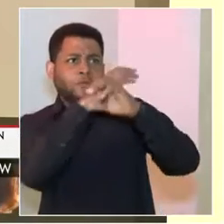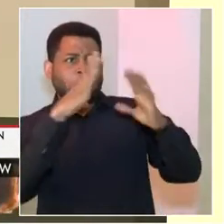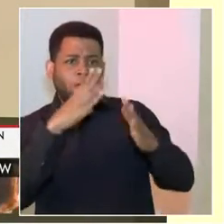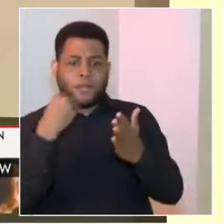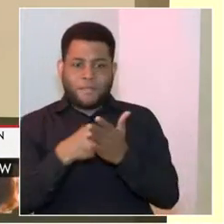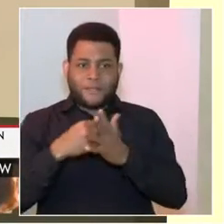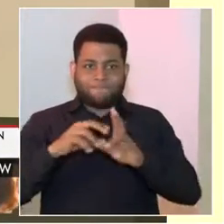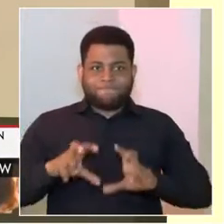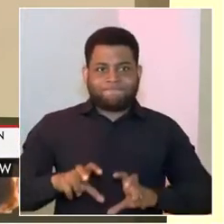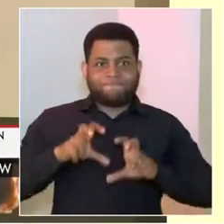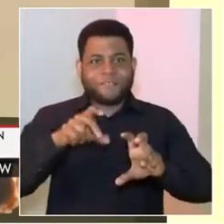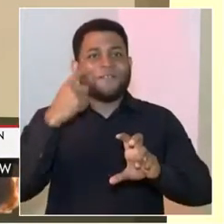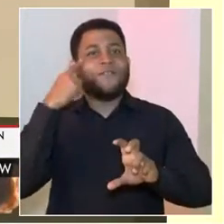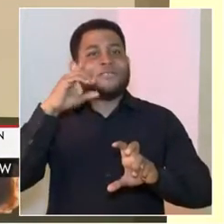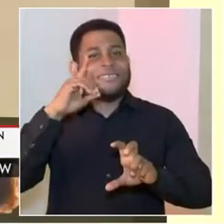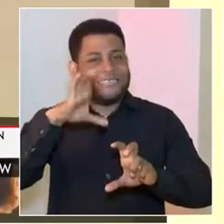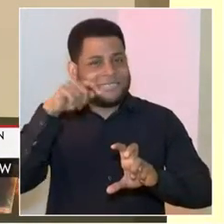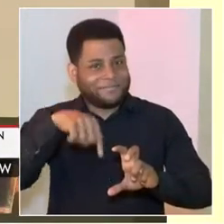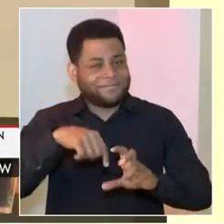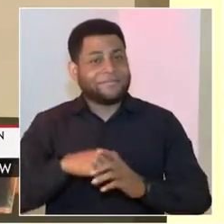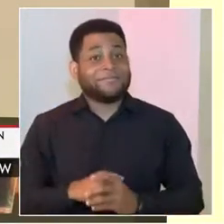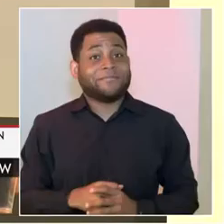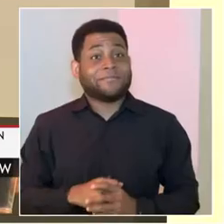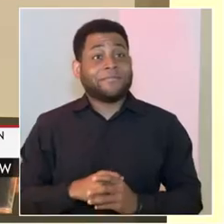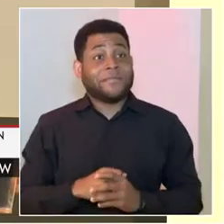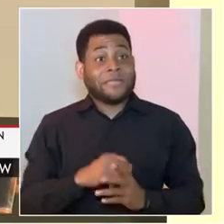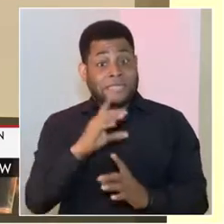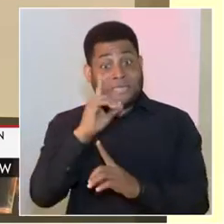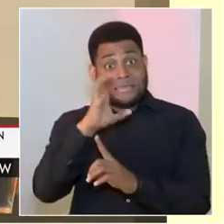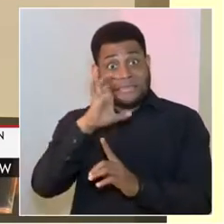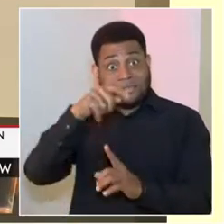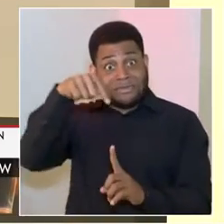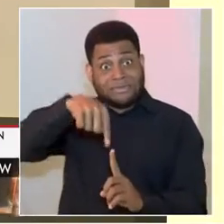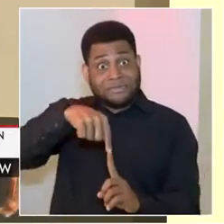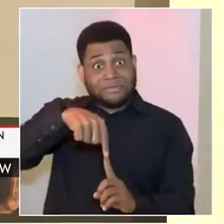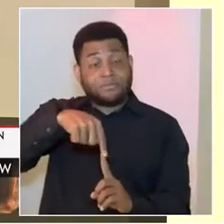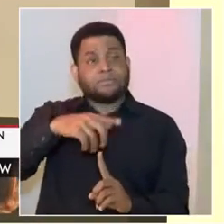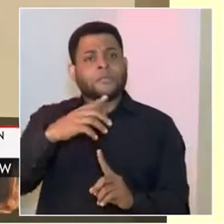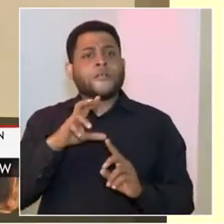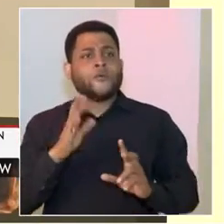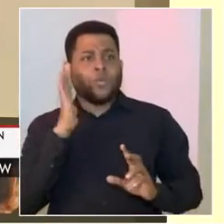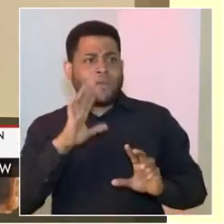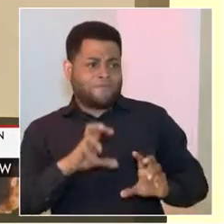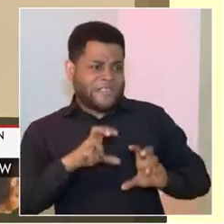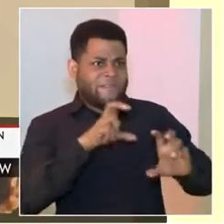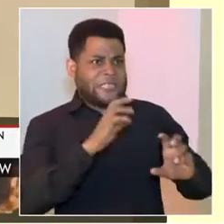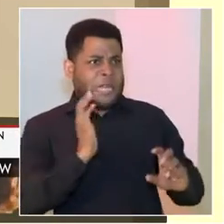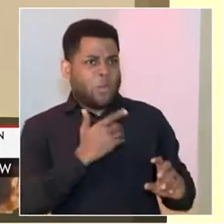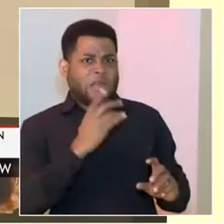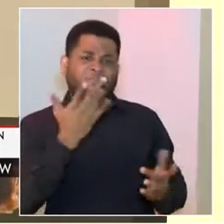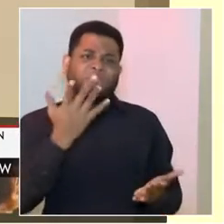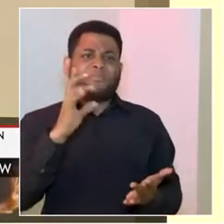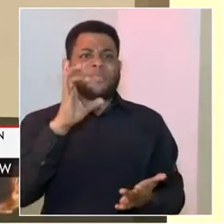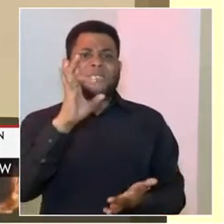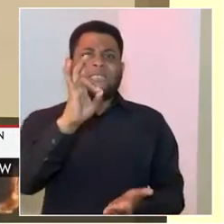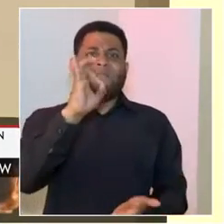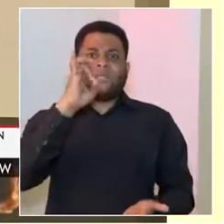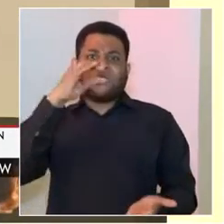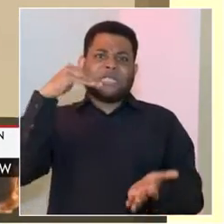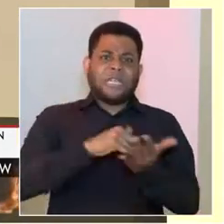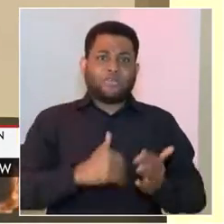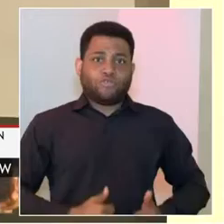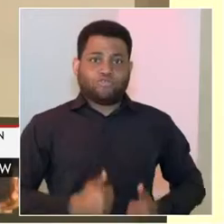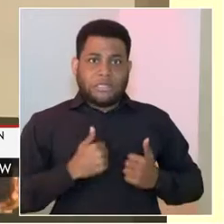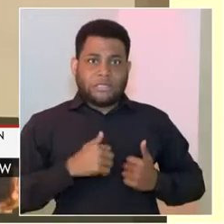is ultimately an investment in 700,000 D.C. residents, keeping their property